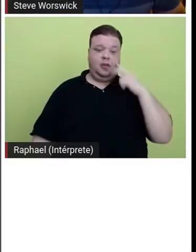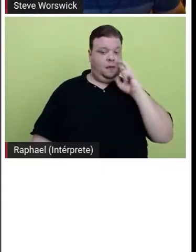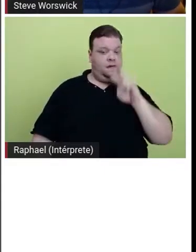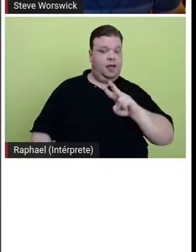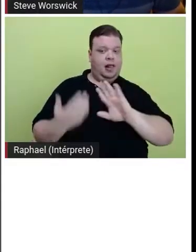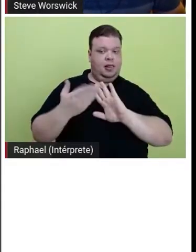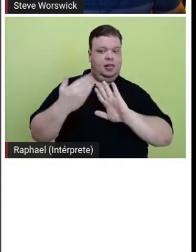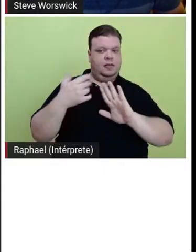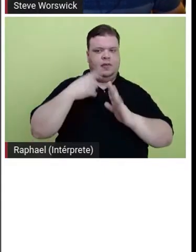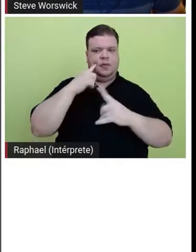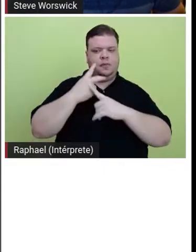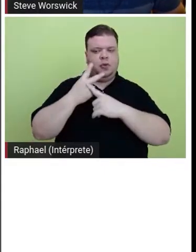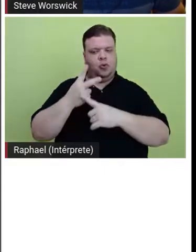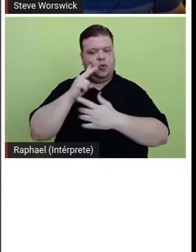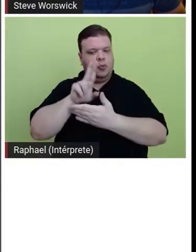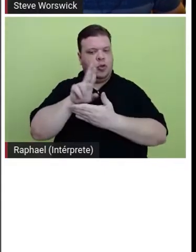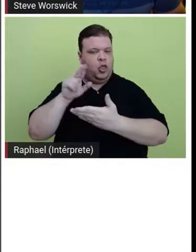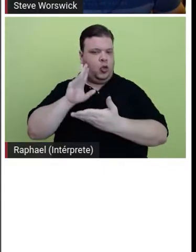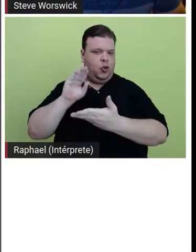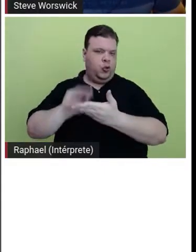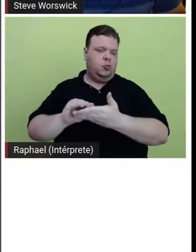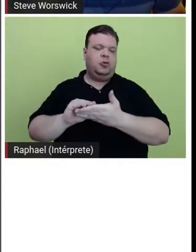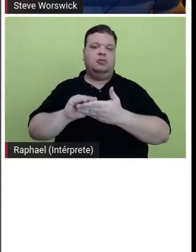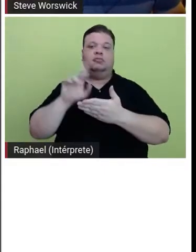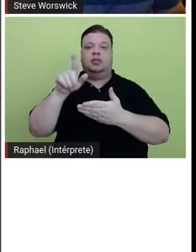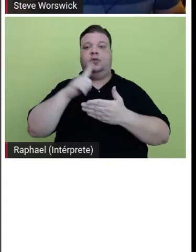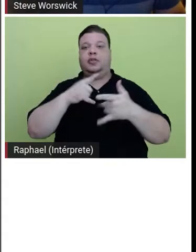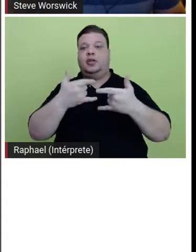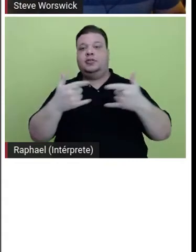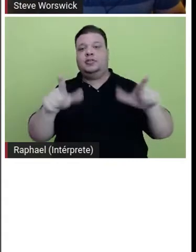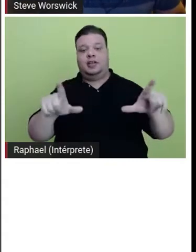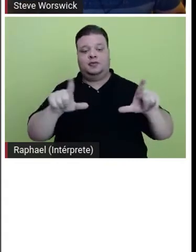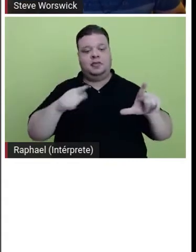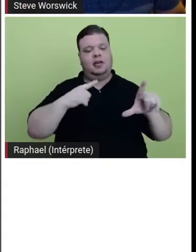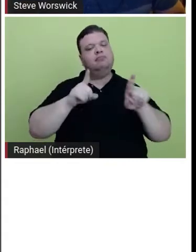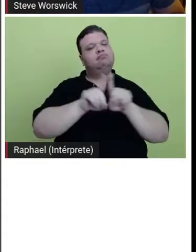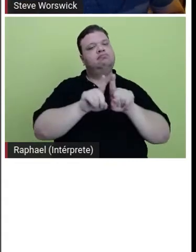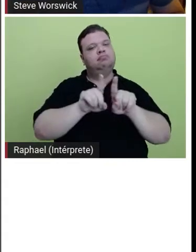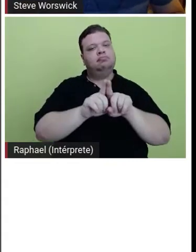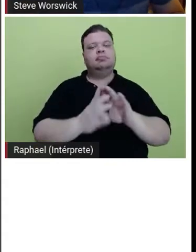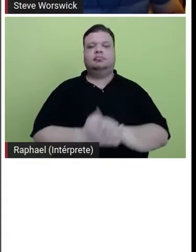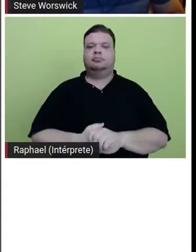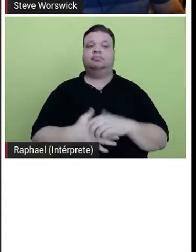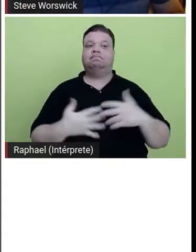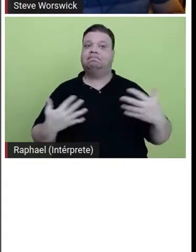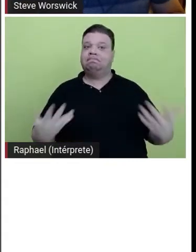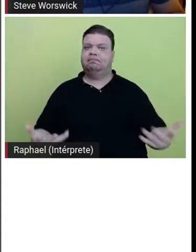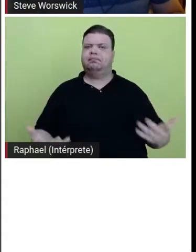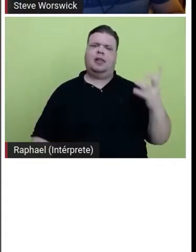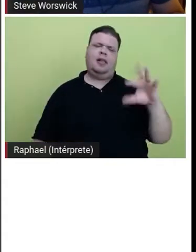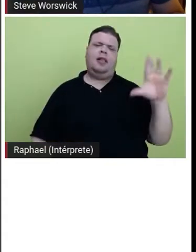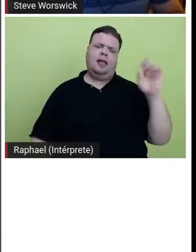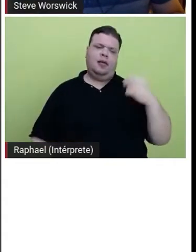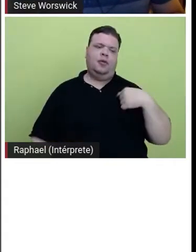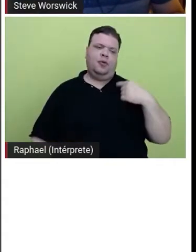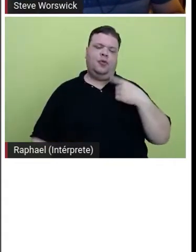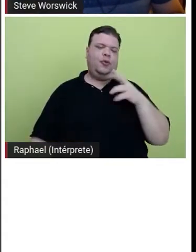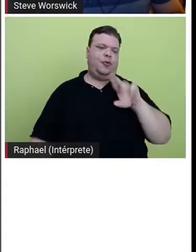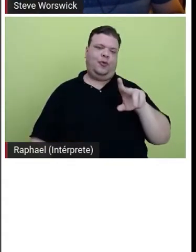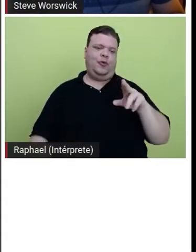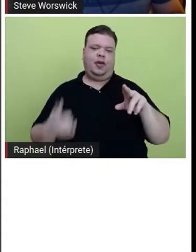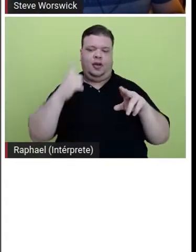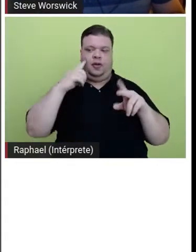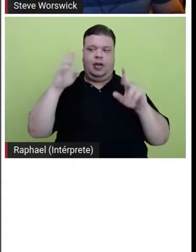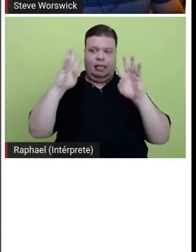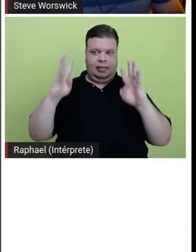point Microsoft were using it as a demo, like their flagship bot in Skype at one time as well. So